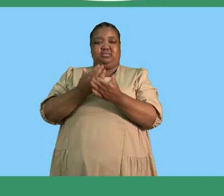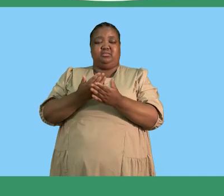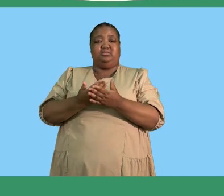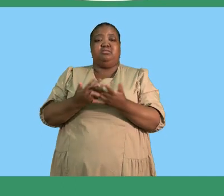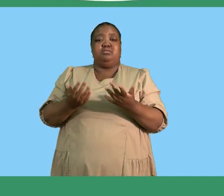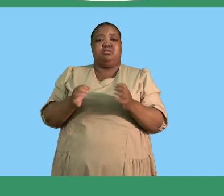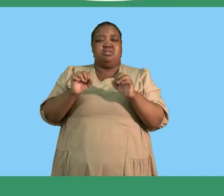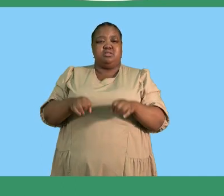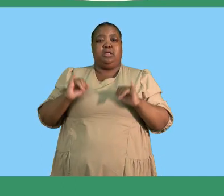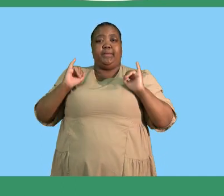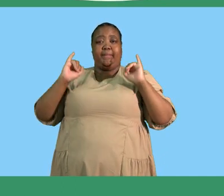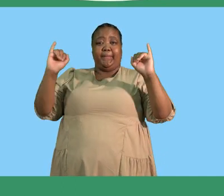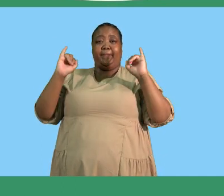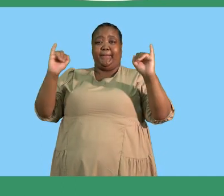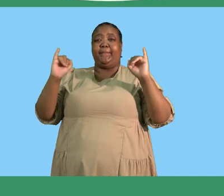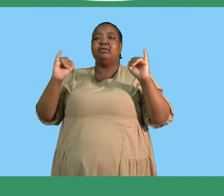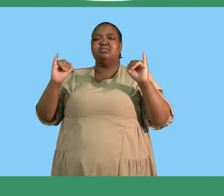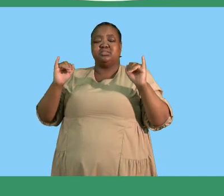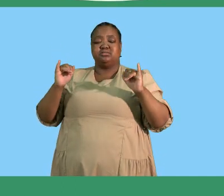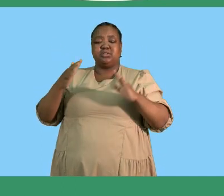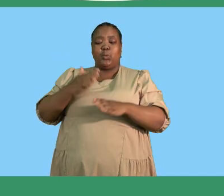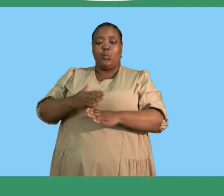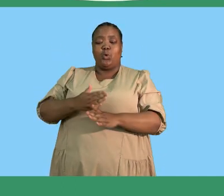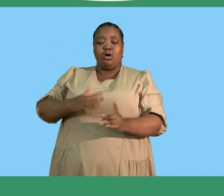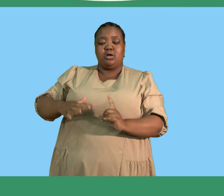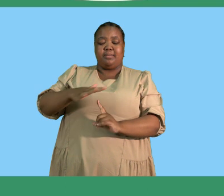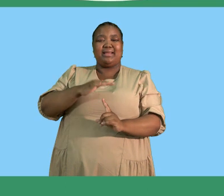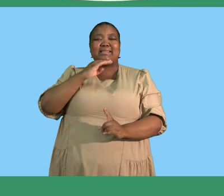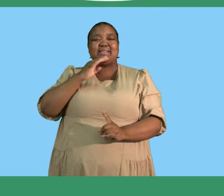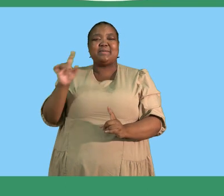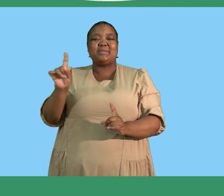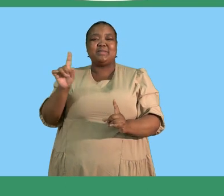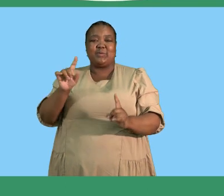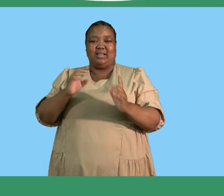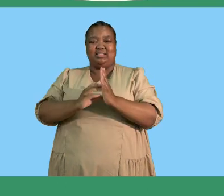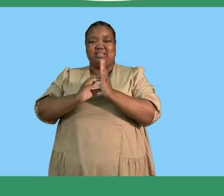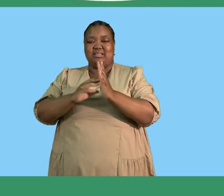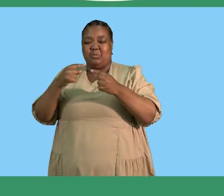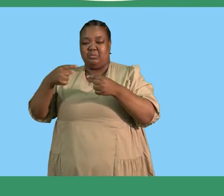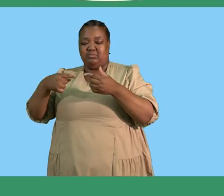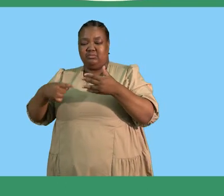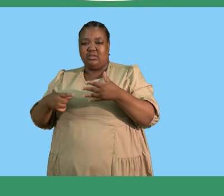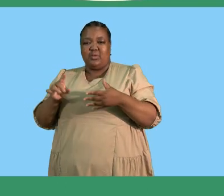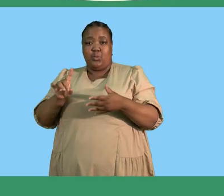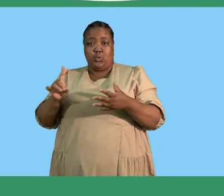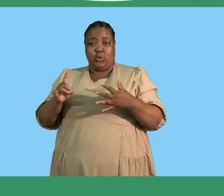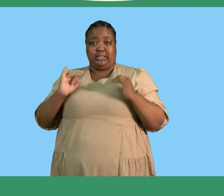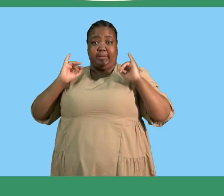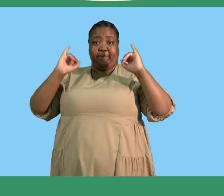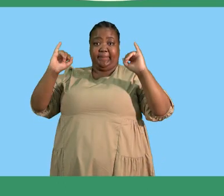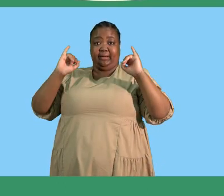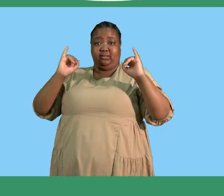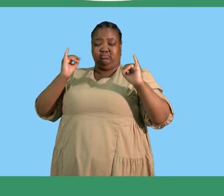as well as the examples of crisis in the workplace and how we can deal with crisis when it